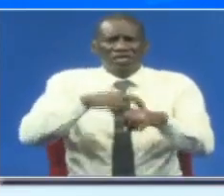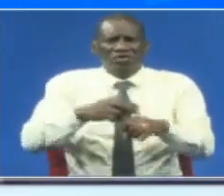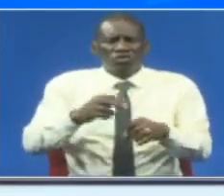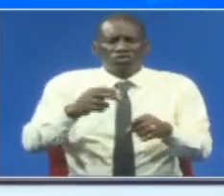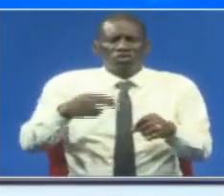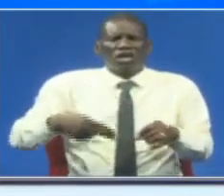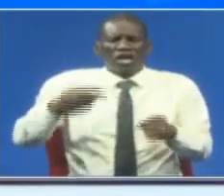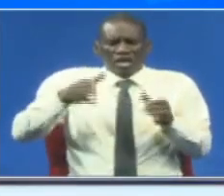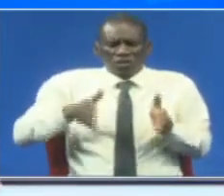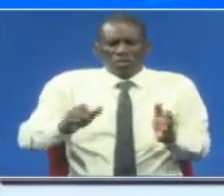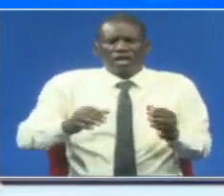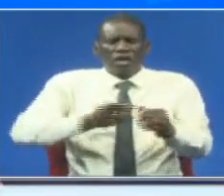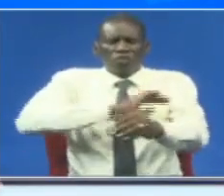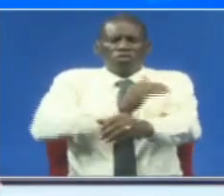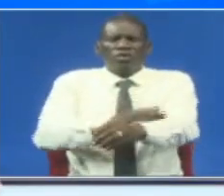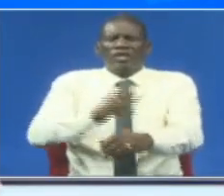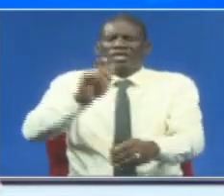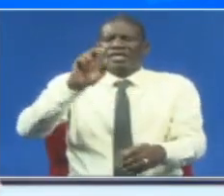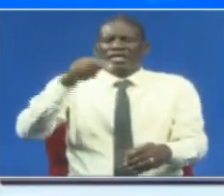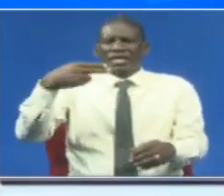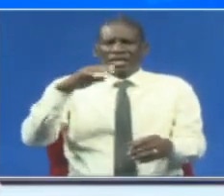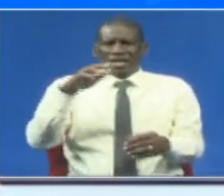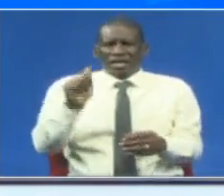Authority, KENHA,